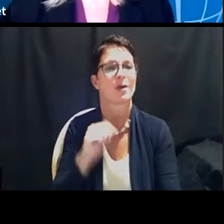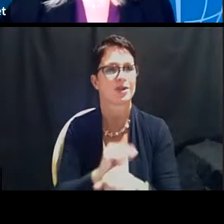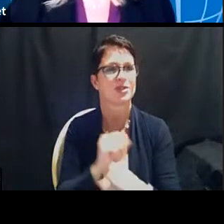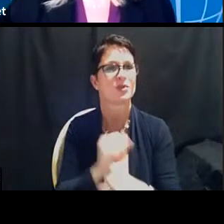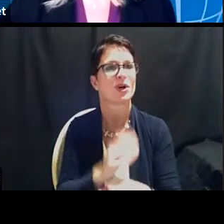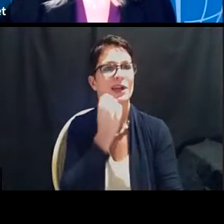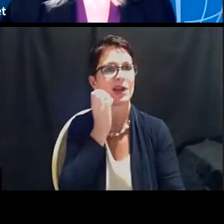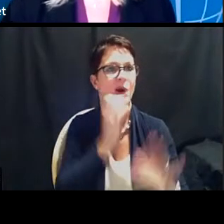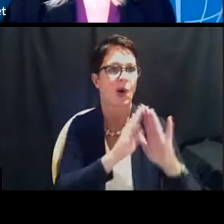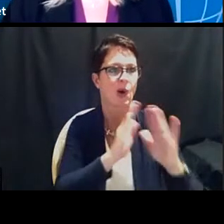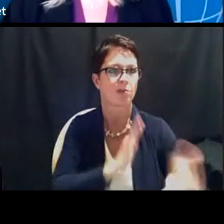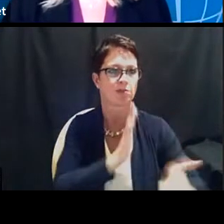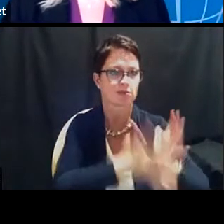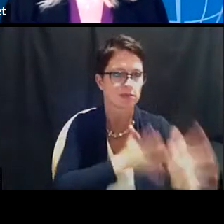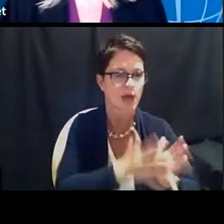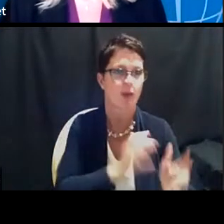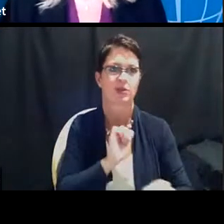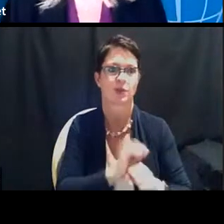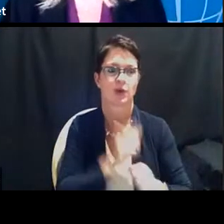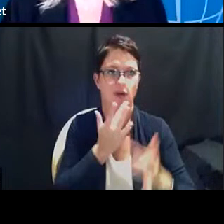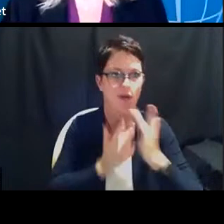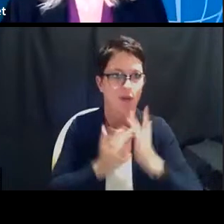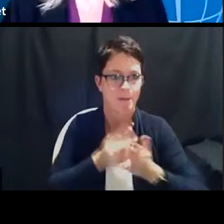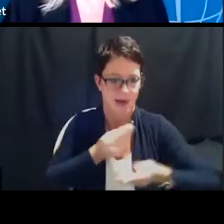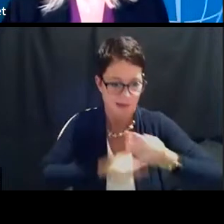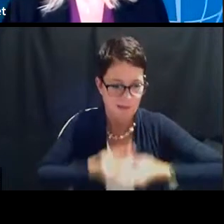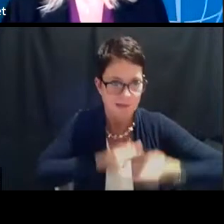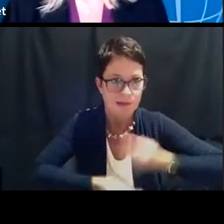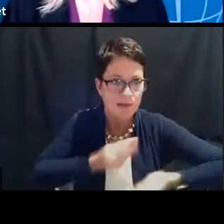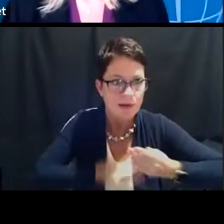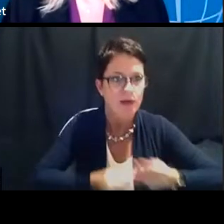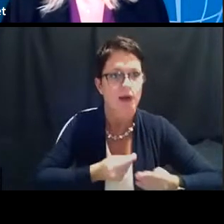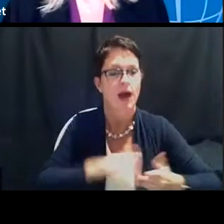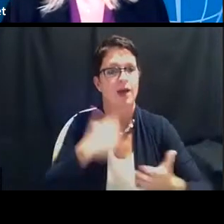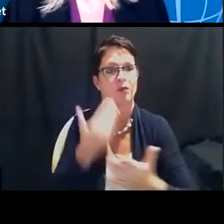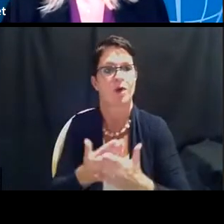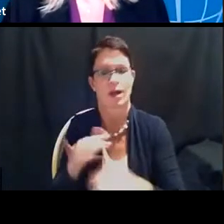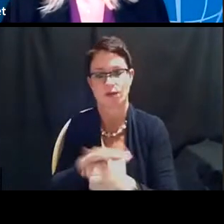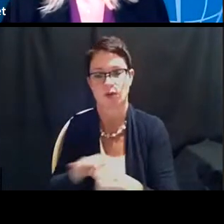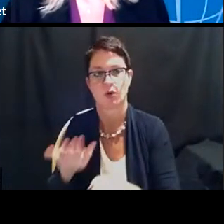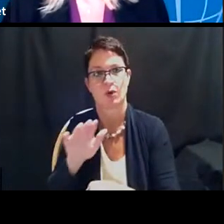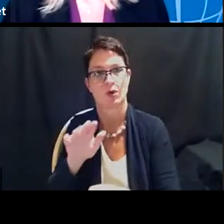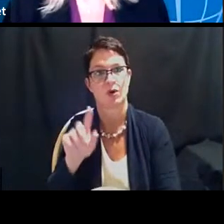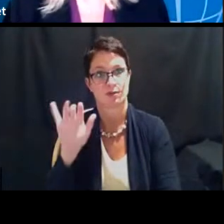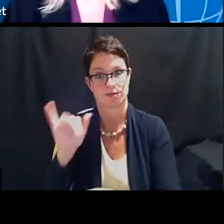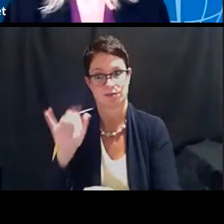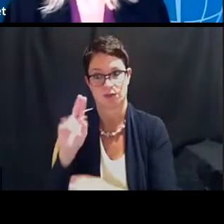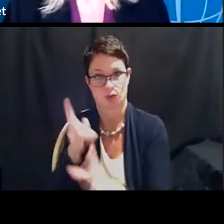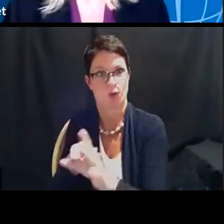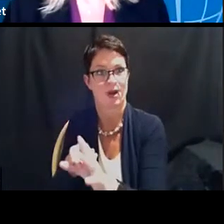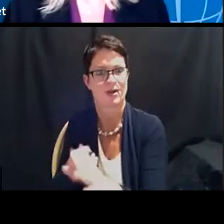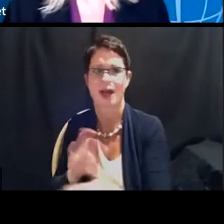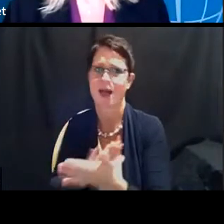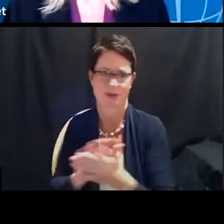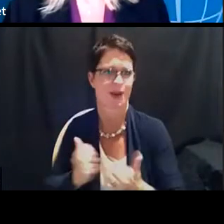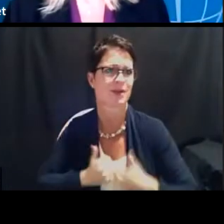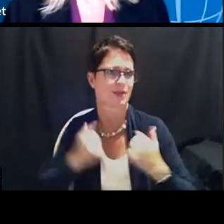live and living to work. And I came in, I joined Local 3, and today I have a very nice